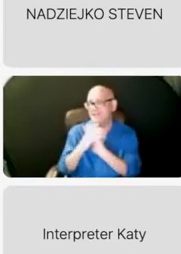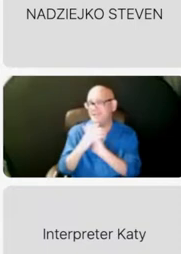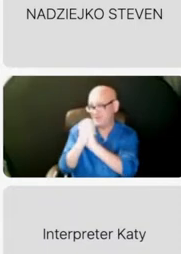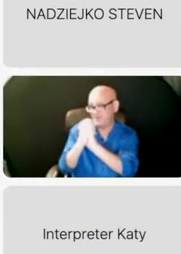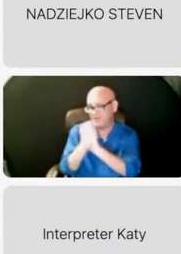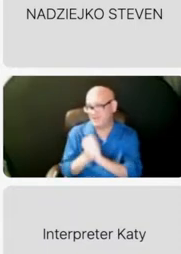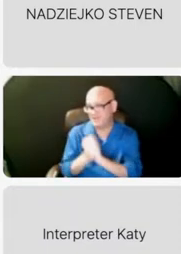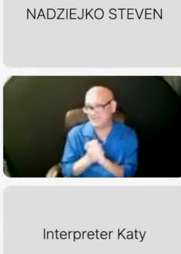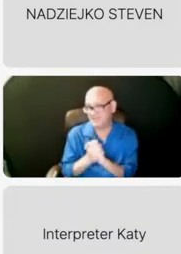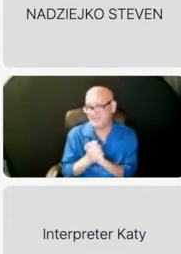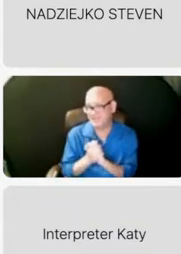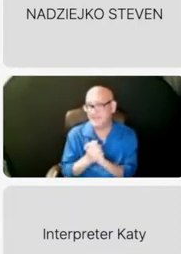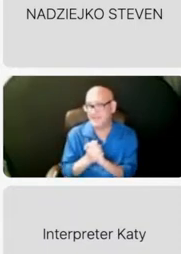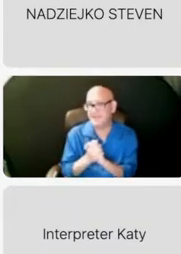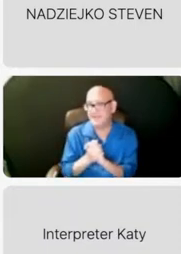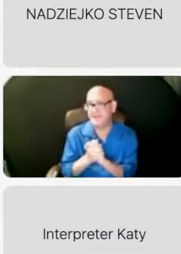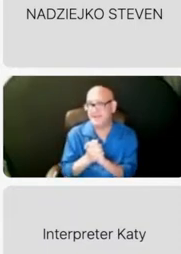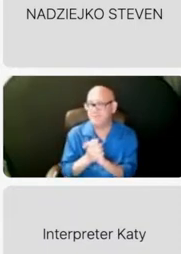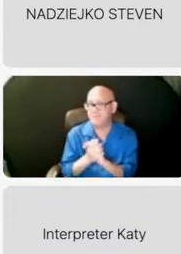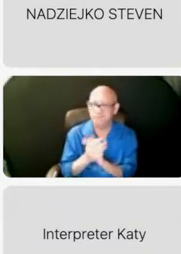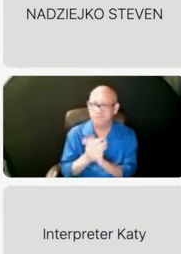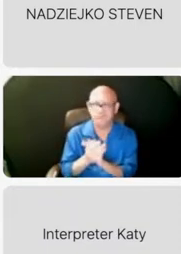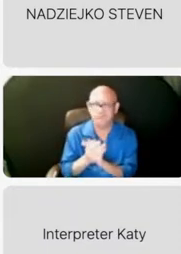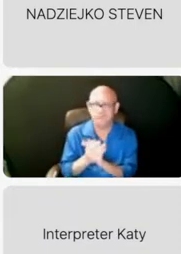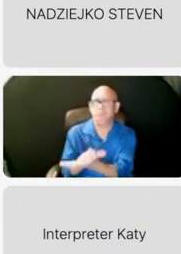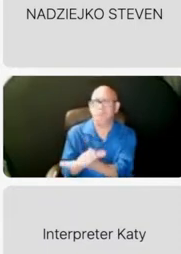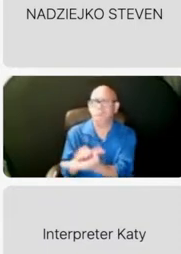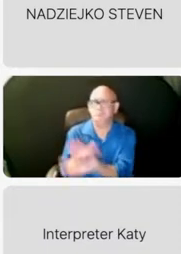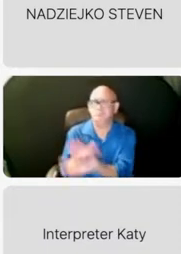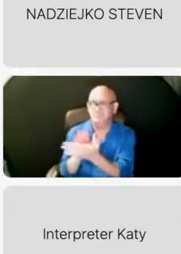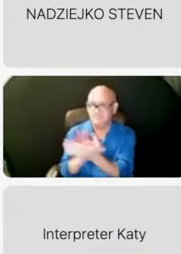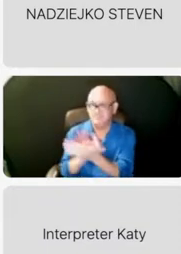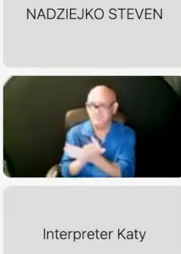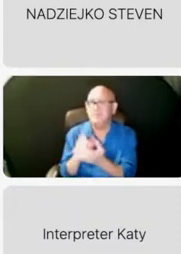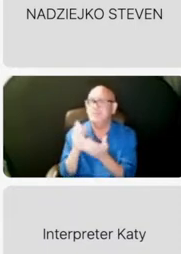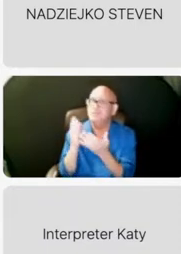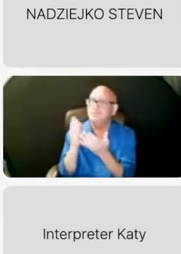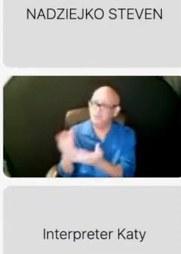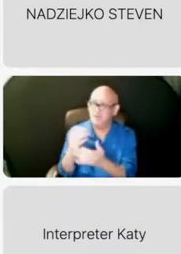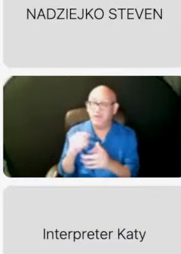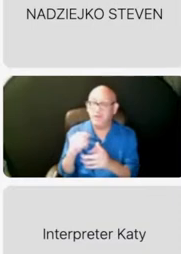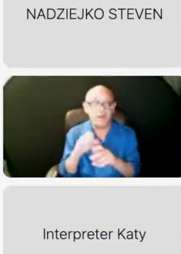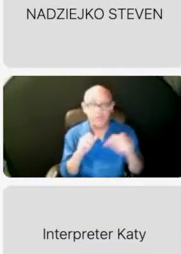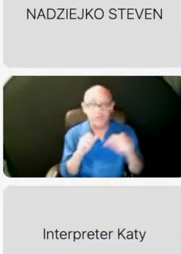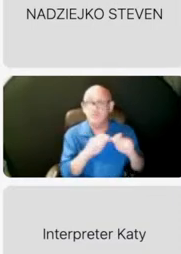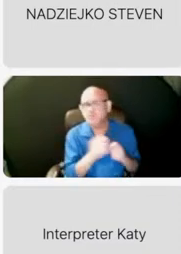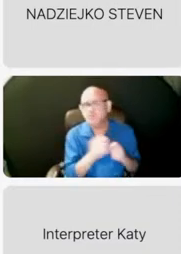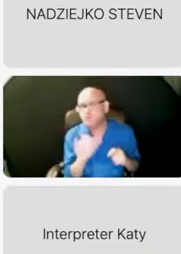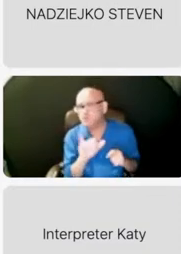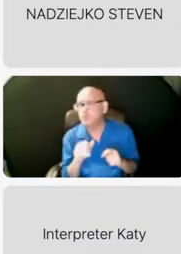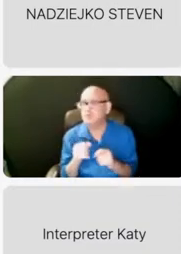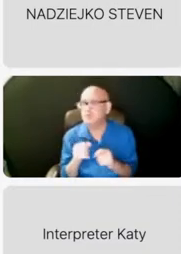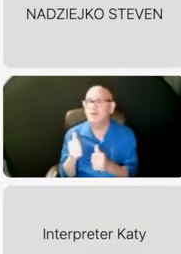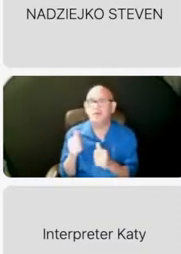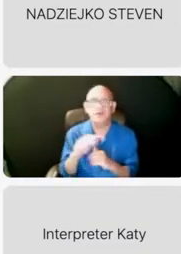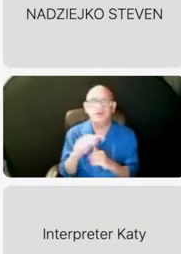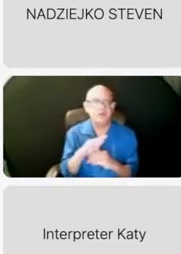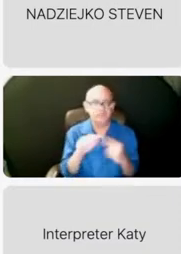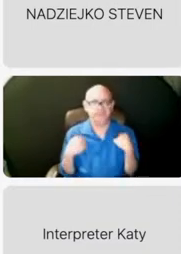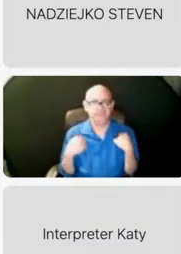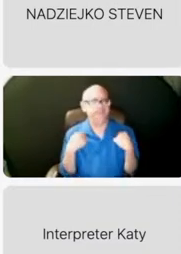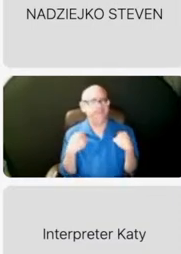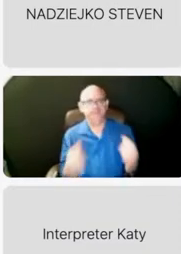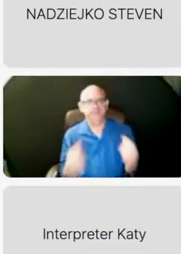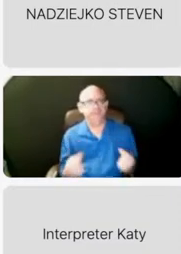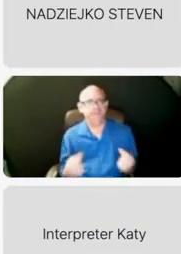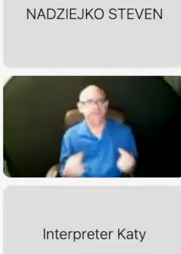um just a tremendous congratulations to you and the other team as well for all that they've accomplished this year because